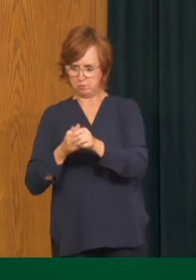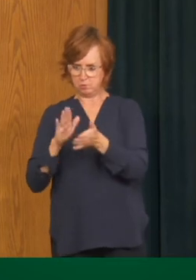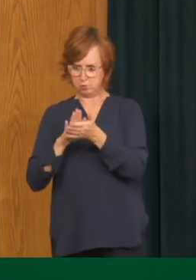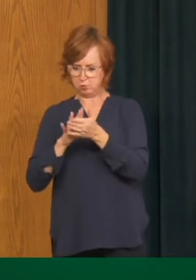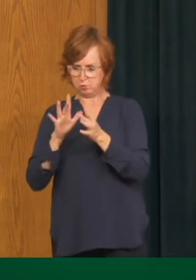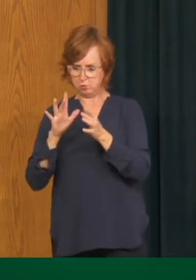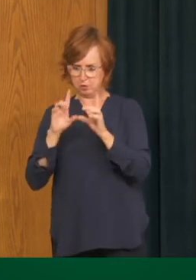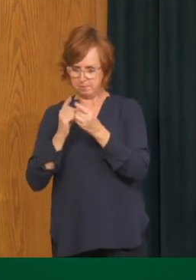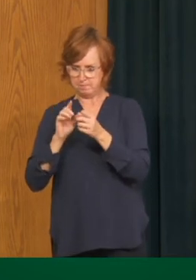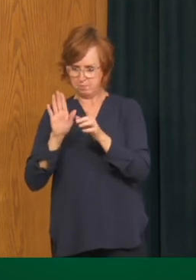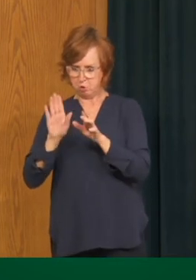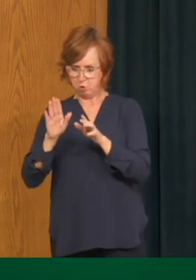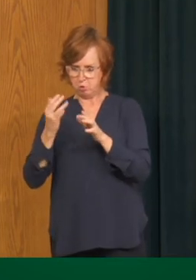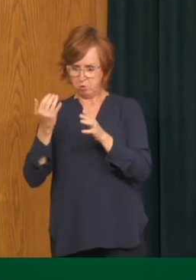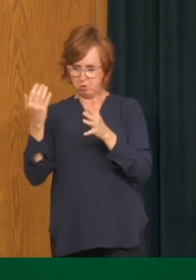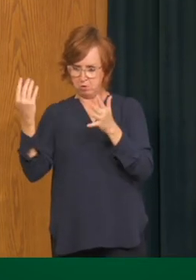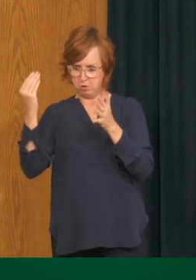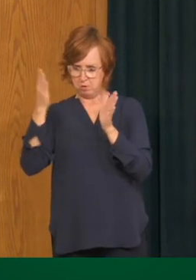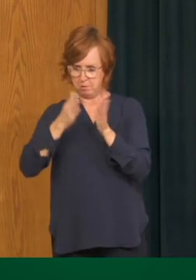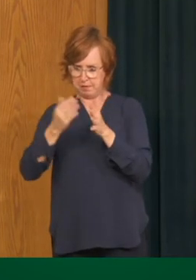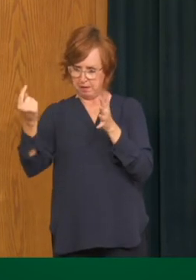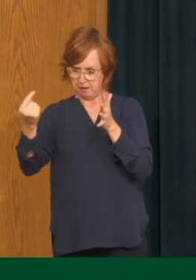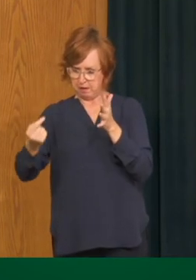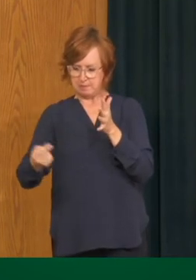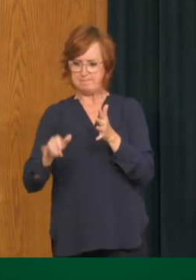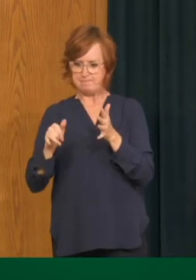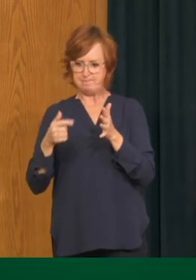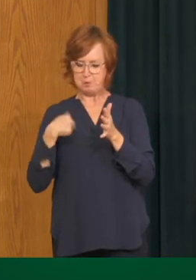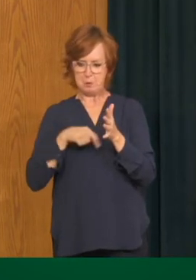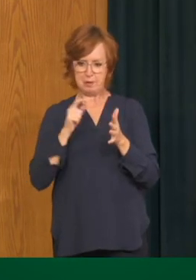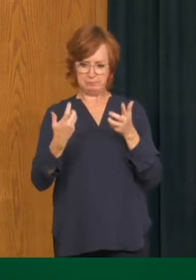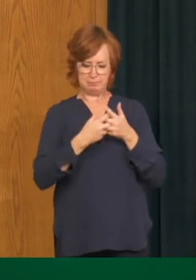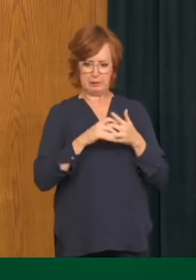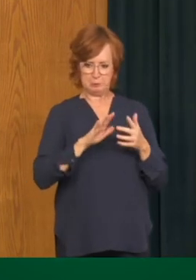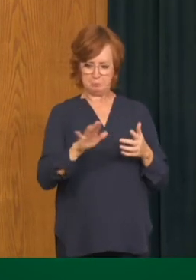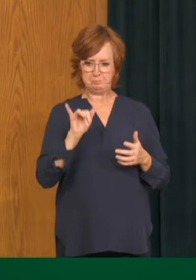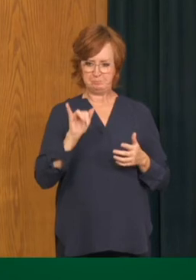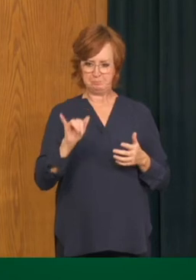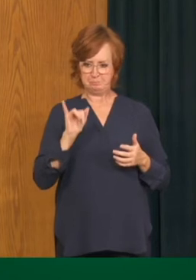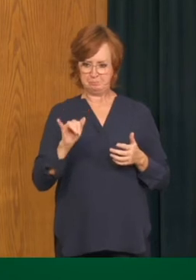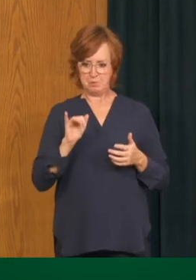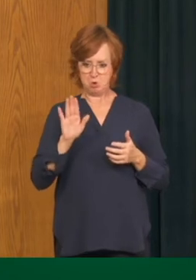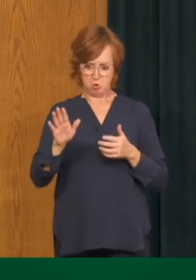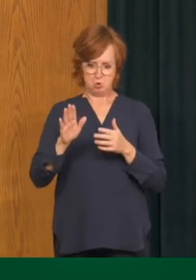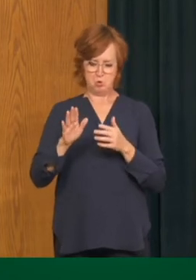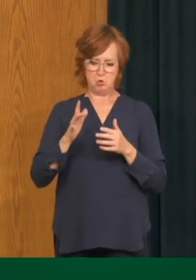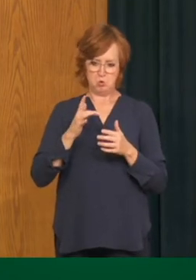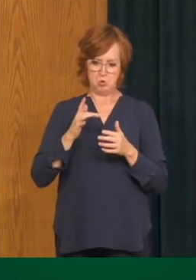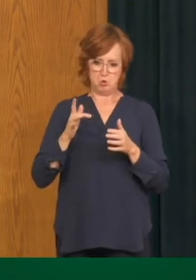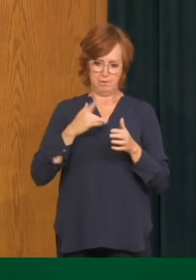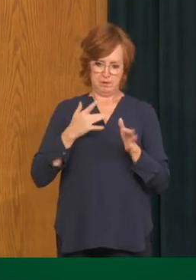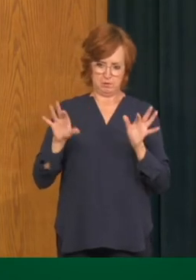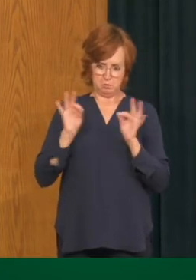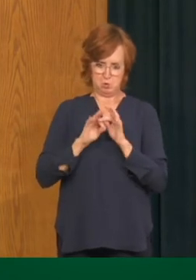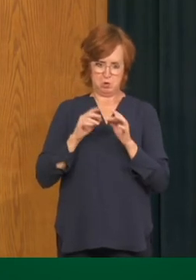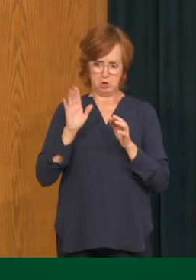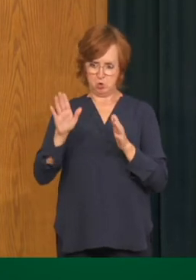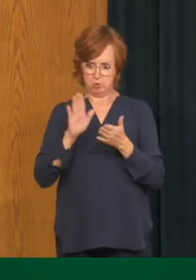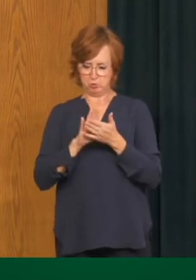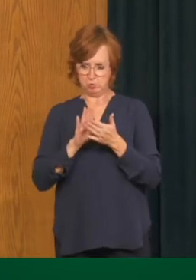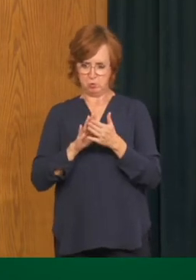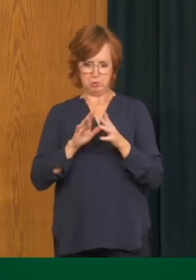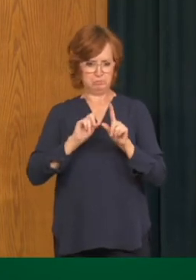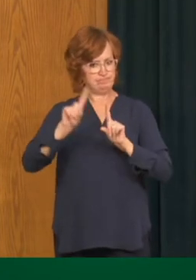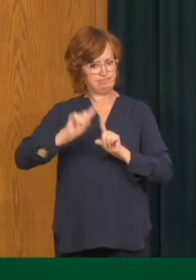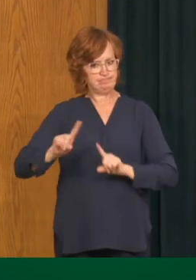and that is where those plans should be, at that granular level with that local input to ensure that the plans for each individual school